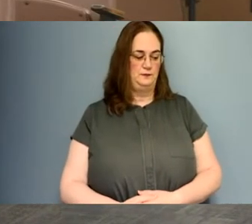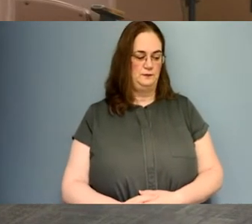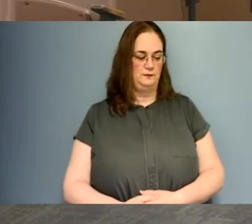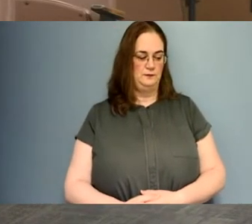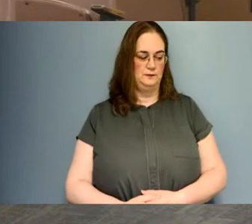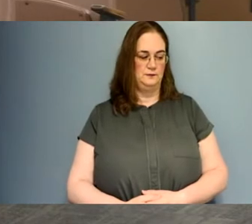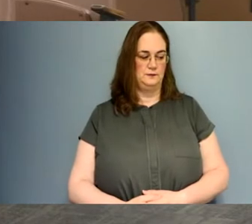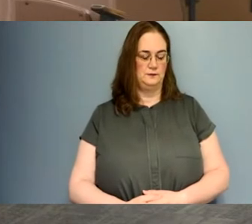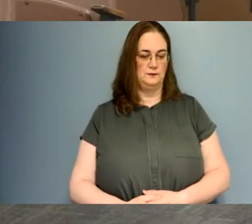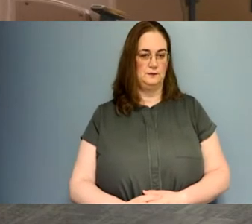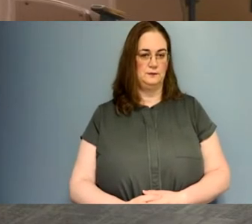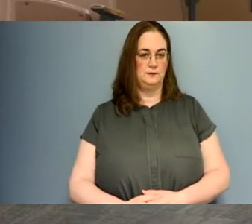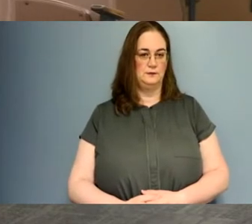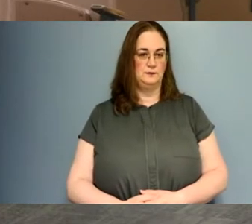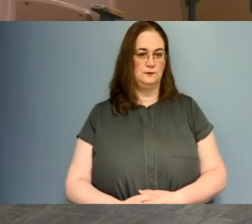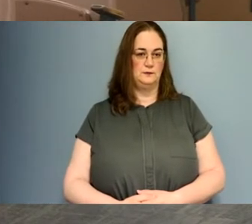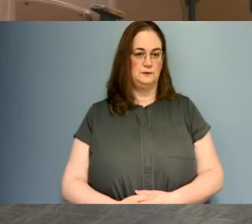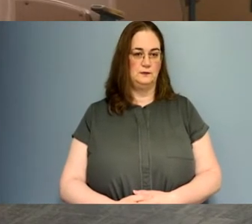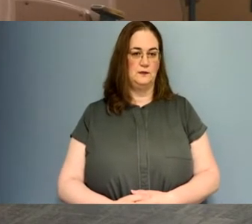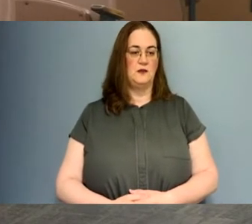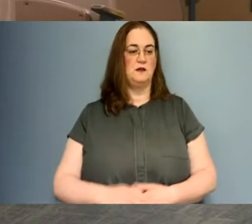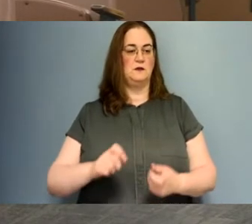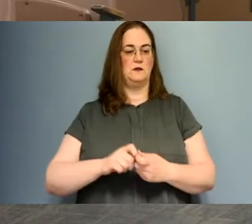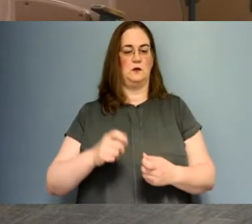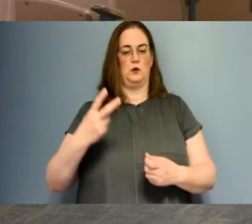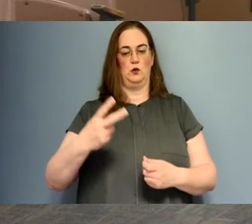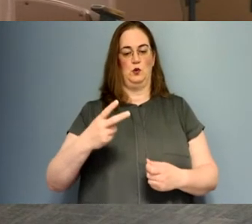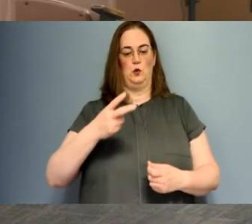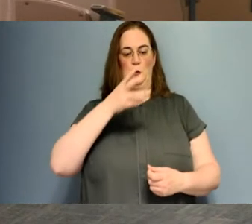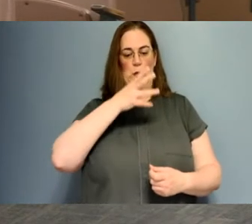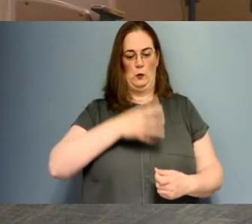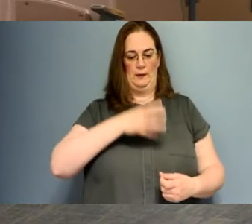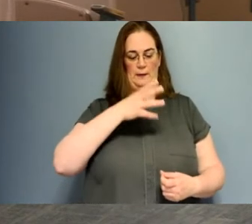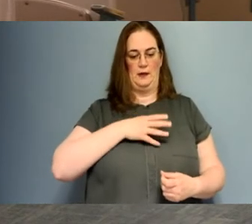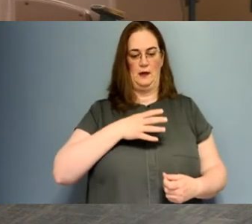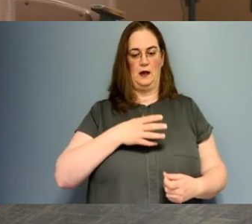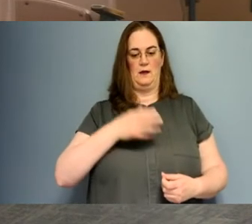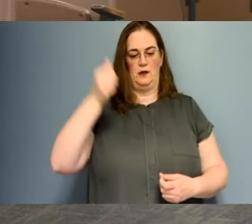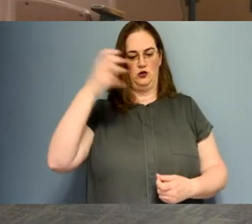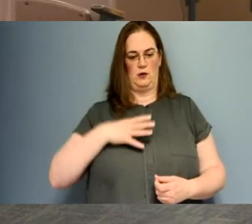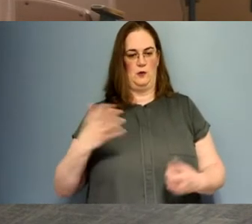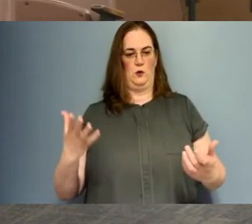In particular, the two women and the gentleman that were here at the dais,